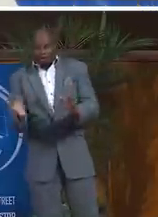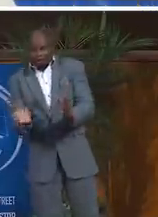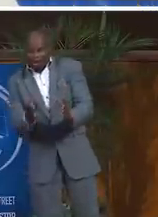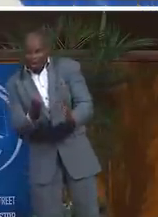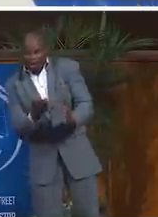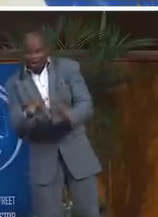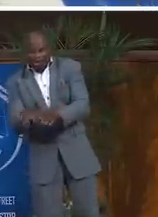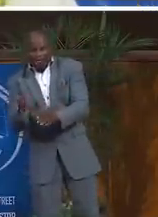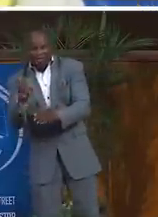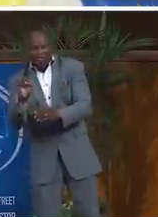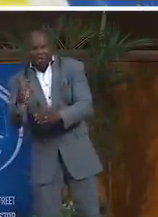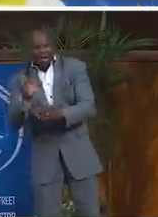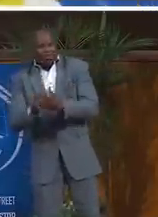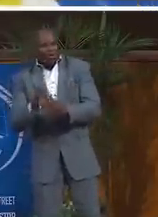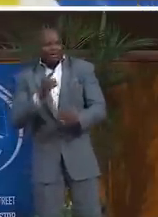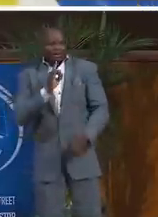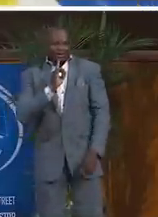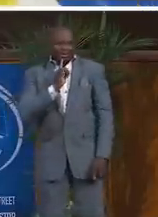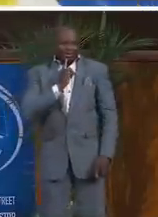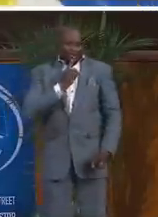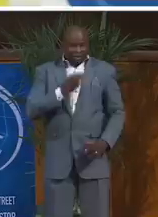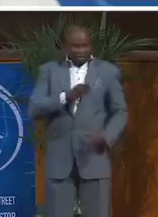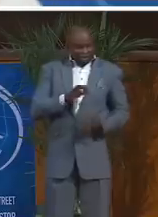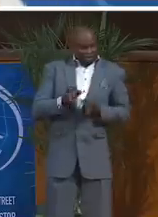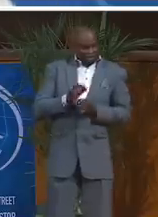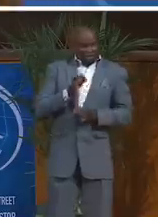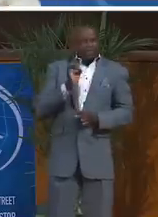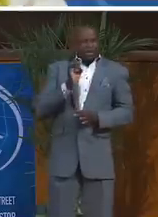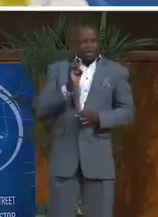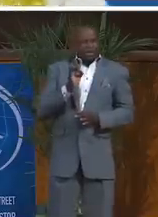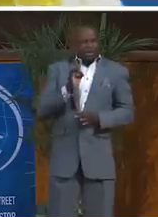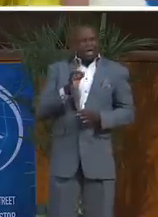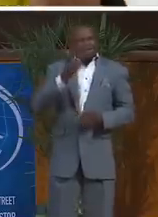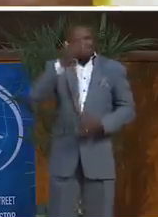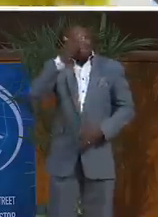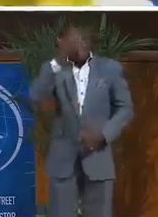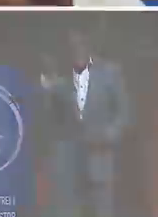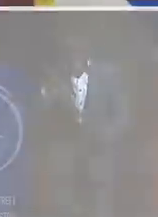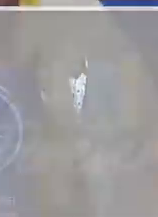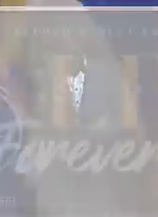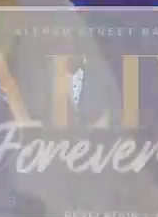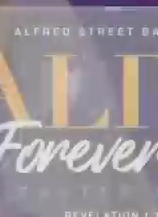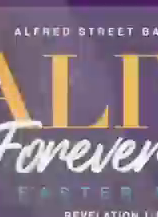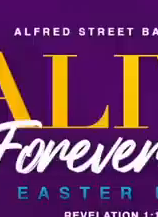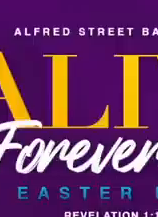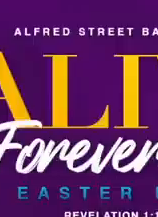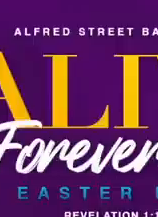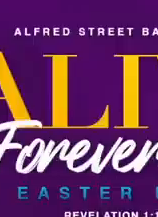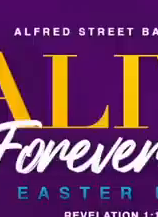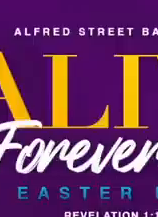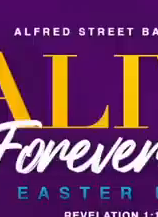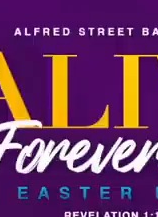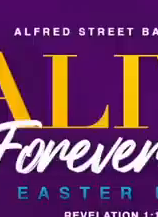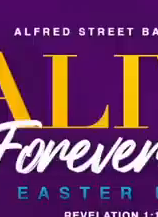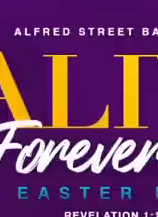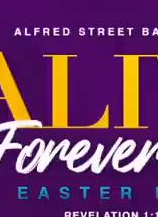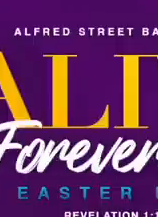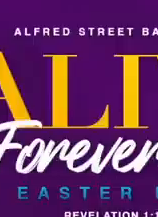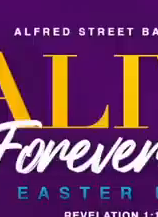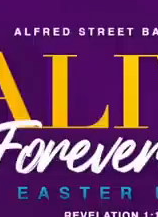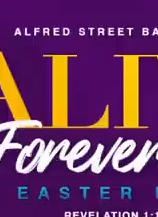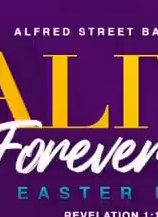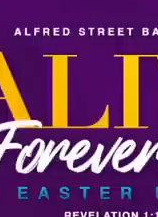Revelation, even with a sincere spirit, they forget that the book of Revelation is